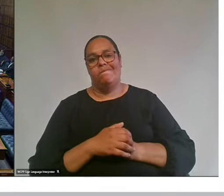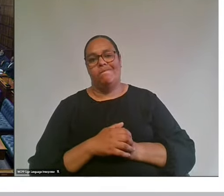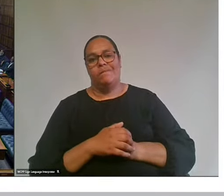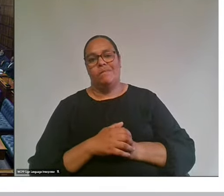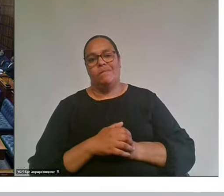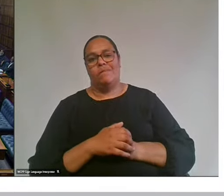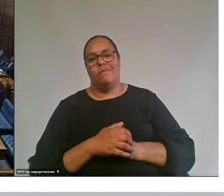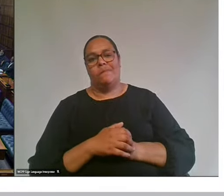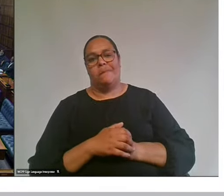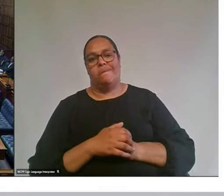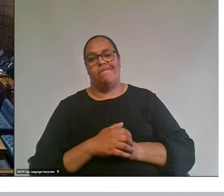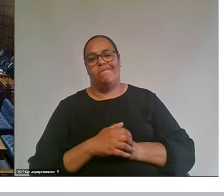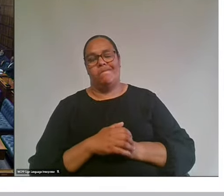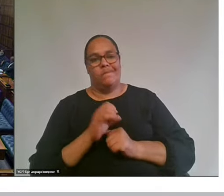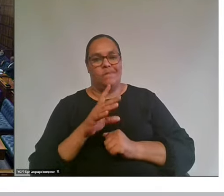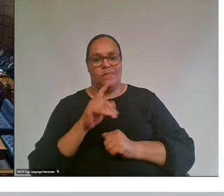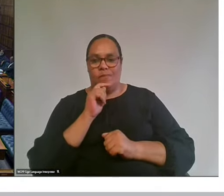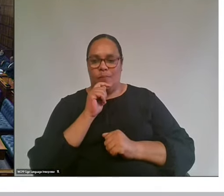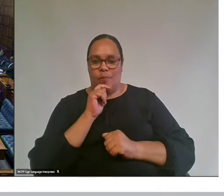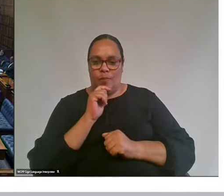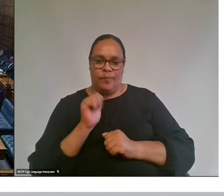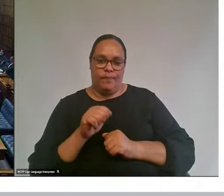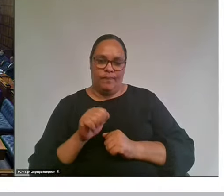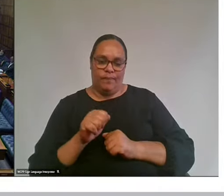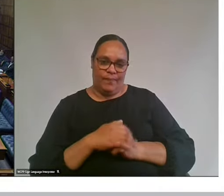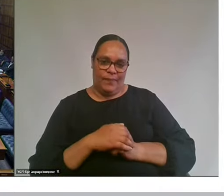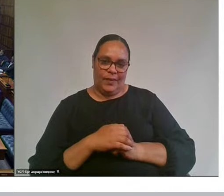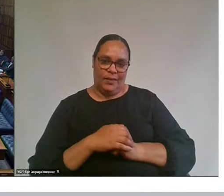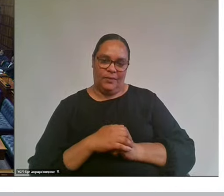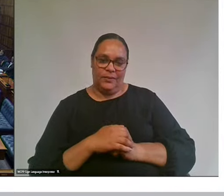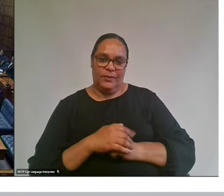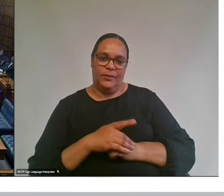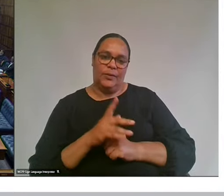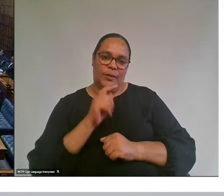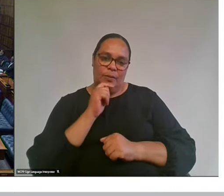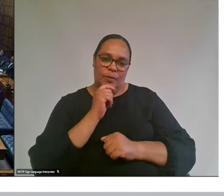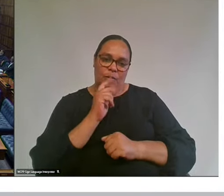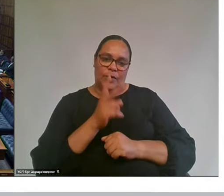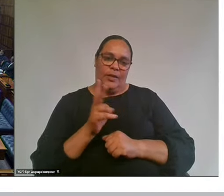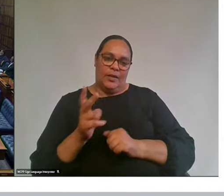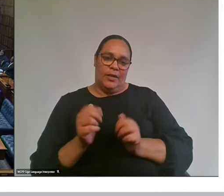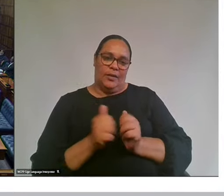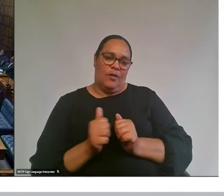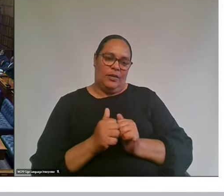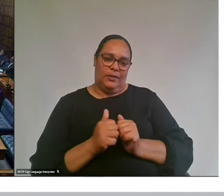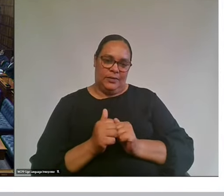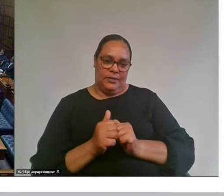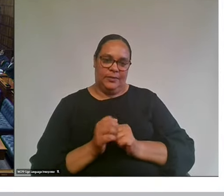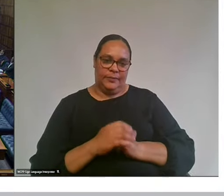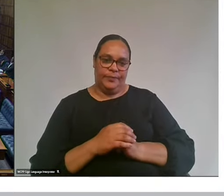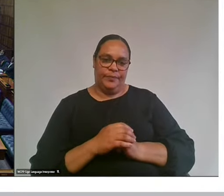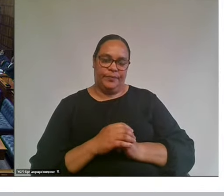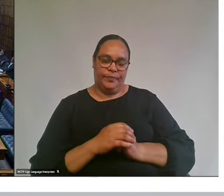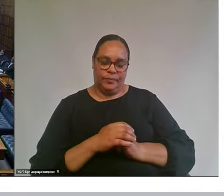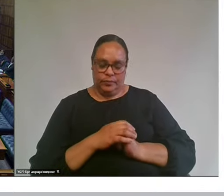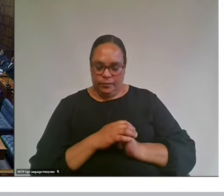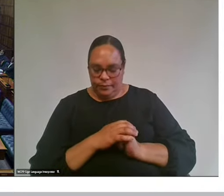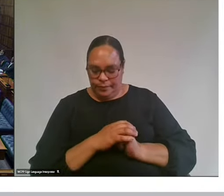good uh is it still morning oh yeah good morning once again colleagues